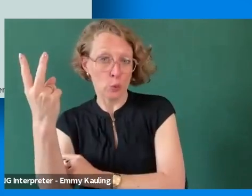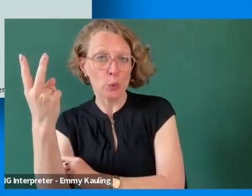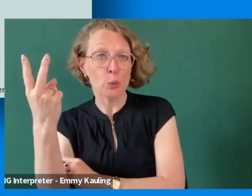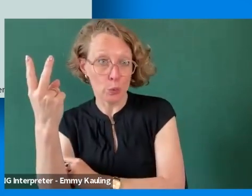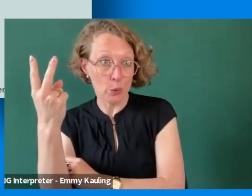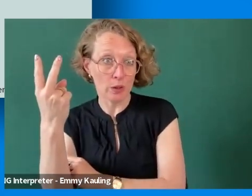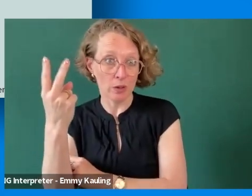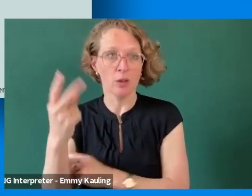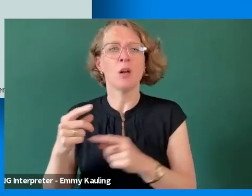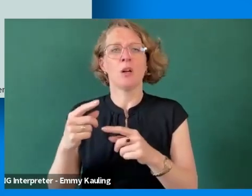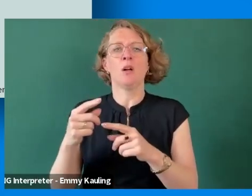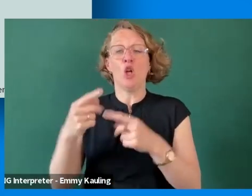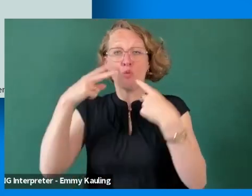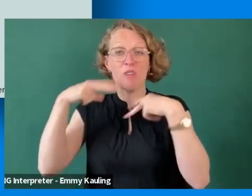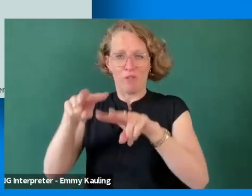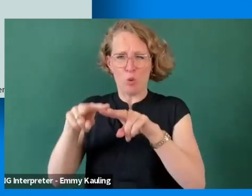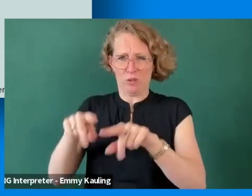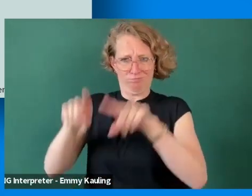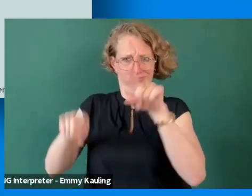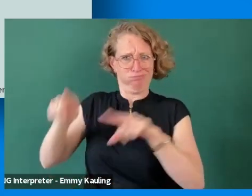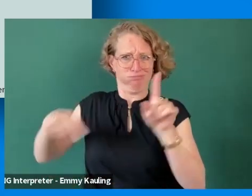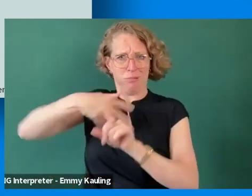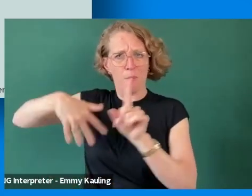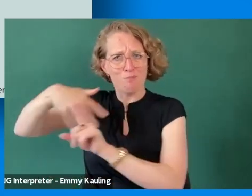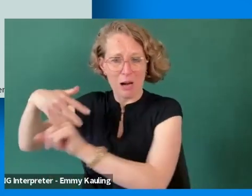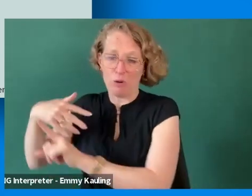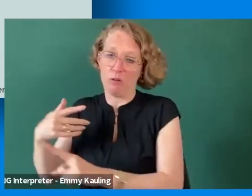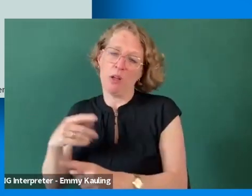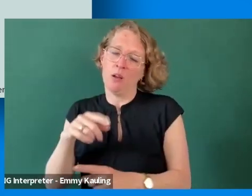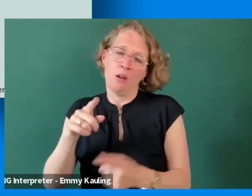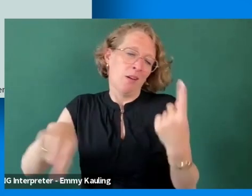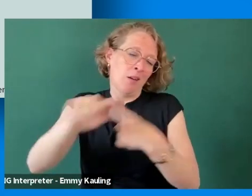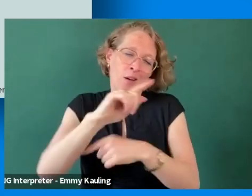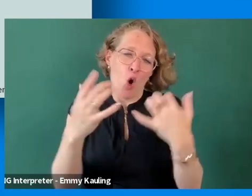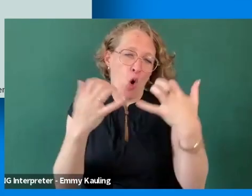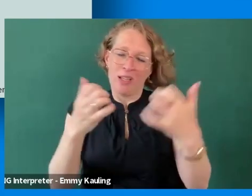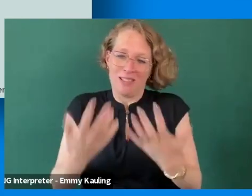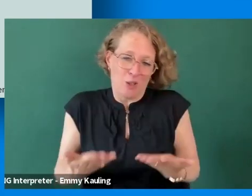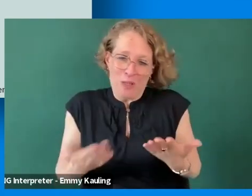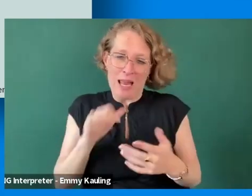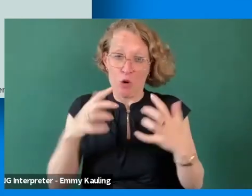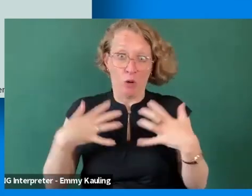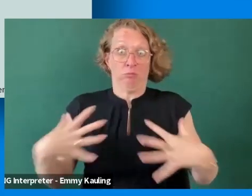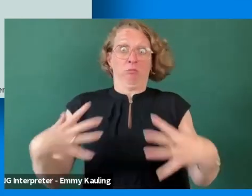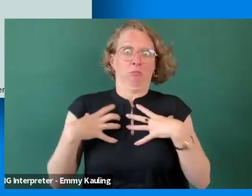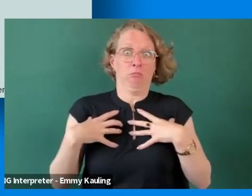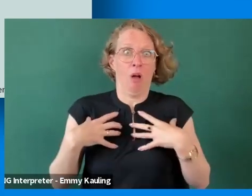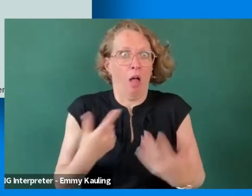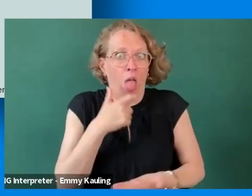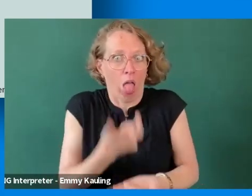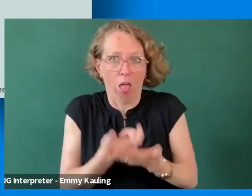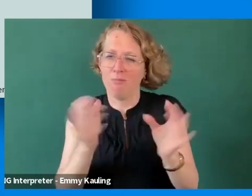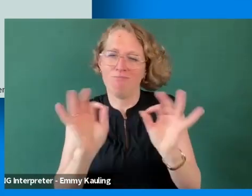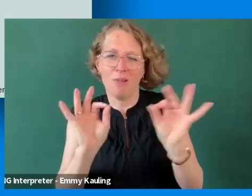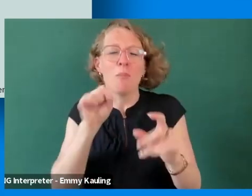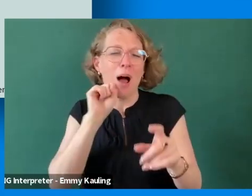recruit a diverse range of reviewers. Now, this is not going to be shocking news to anyone, but I'll just elaborate a little bit on what we mean